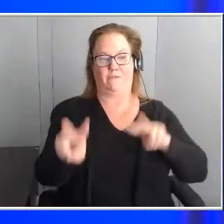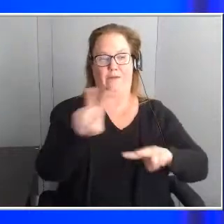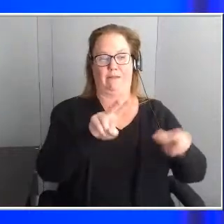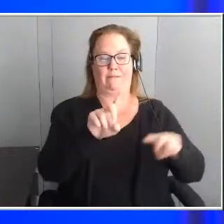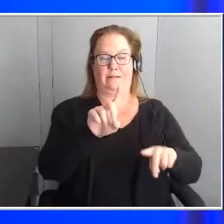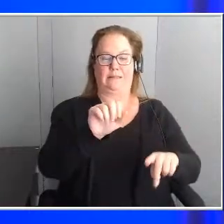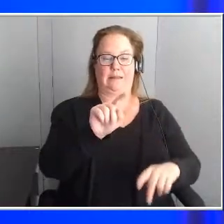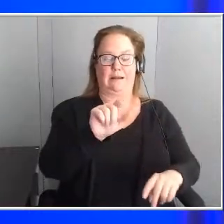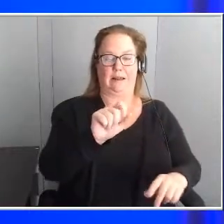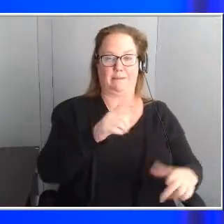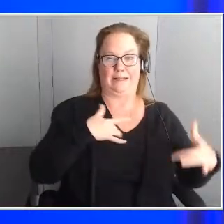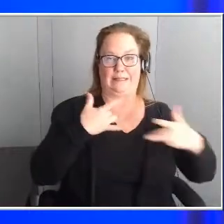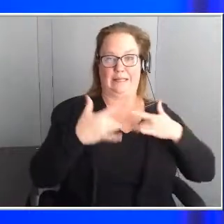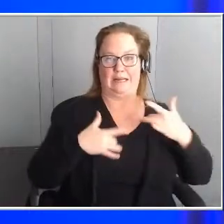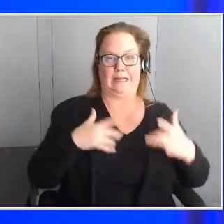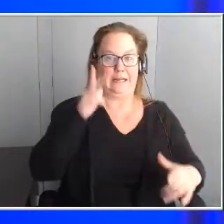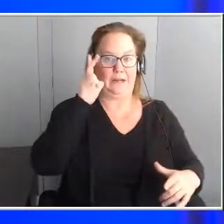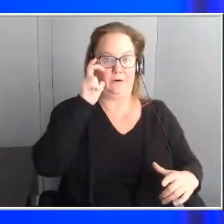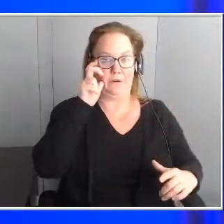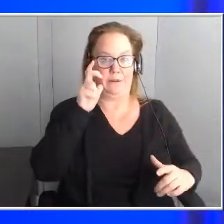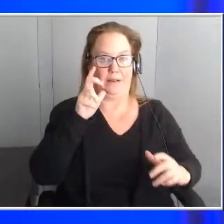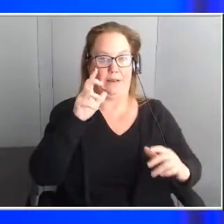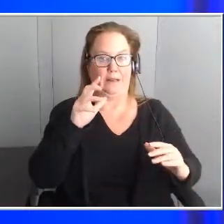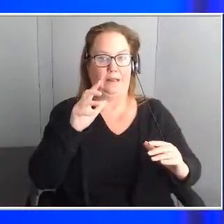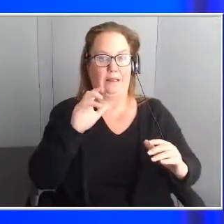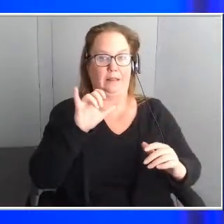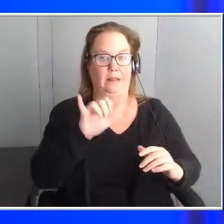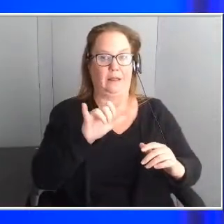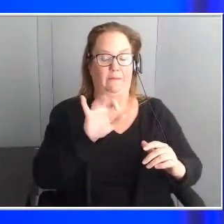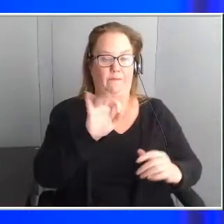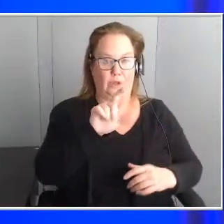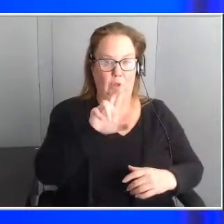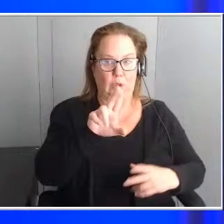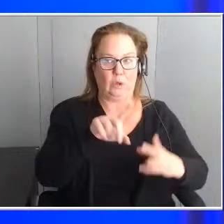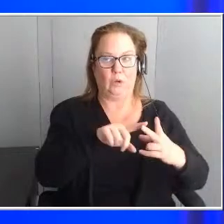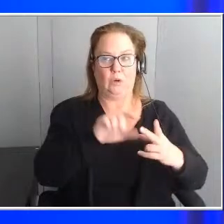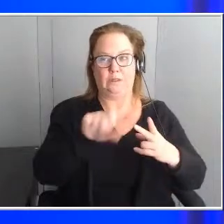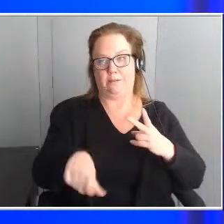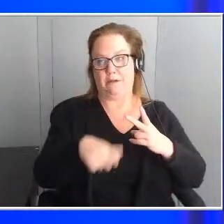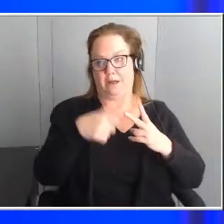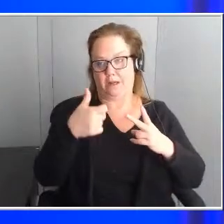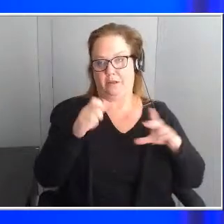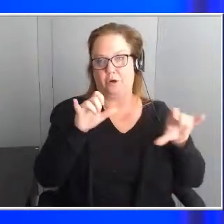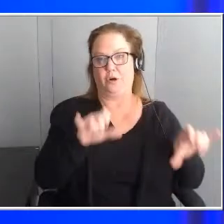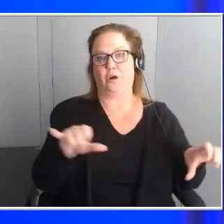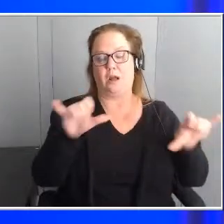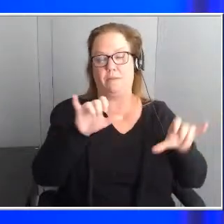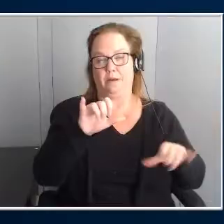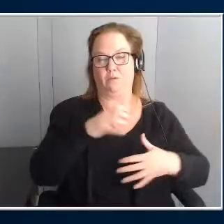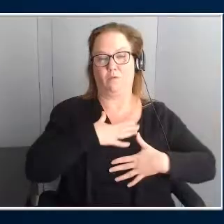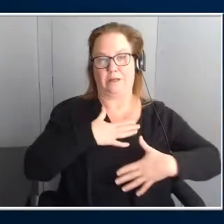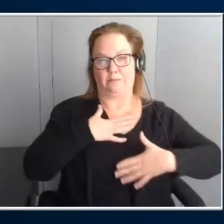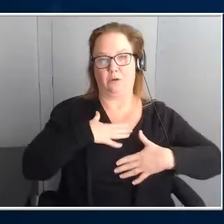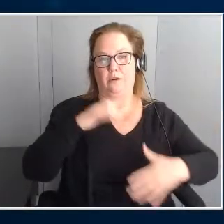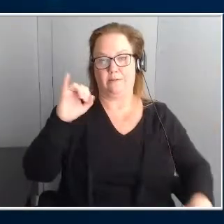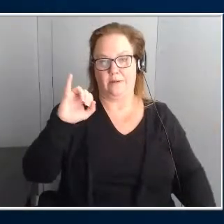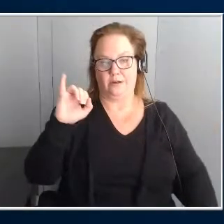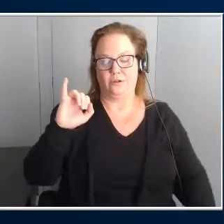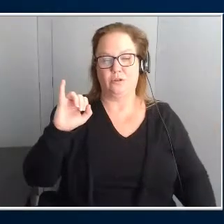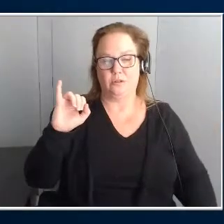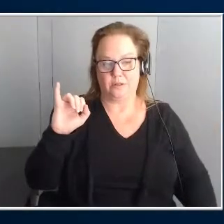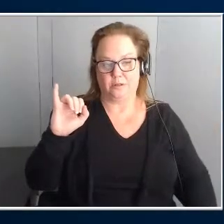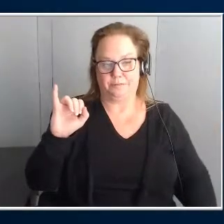really excited to hear that we might be getting that information for flu and for some of the other really common respiratory infections in